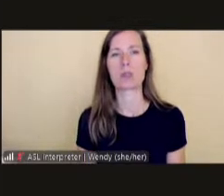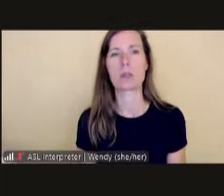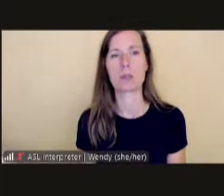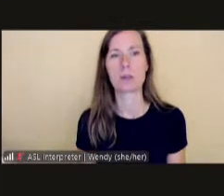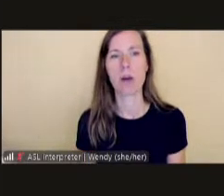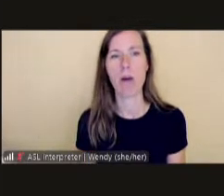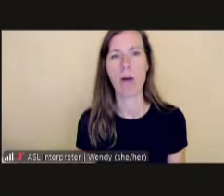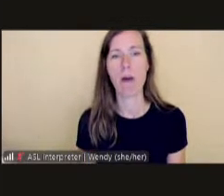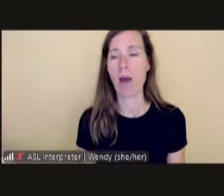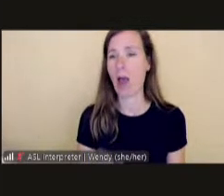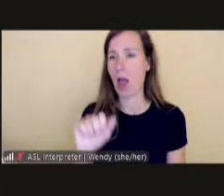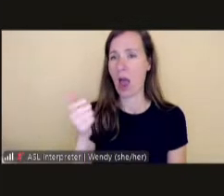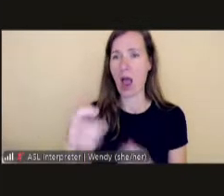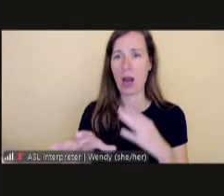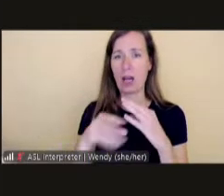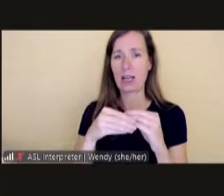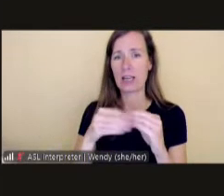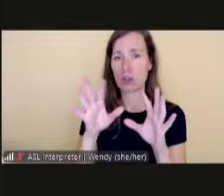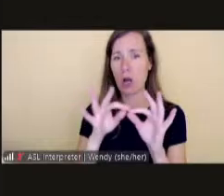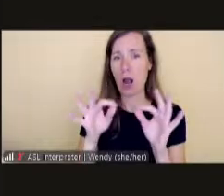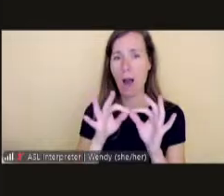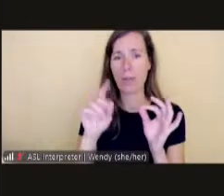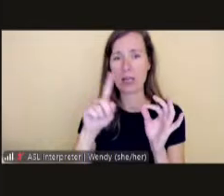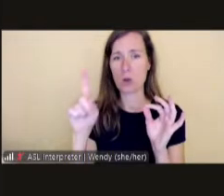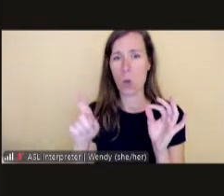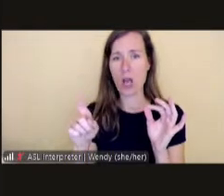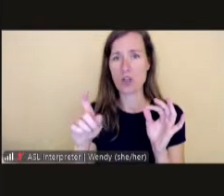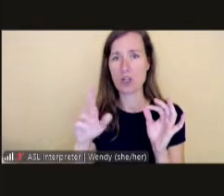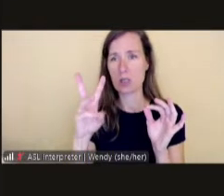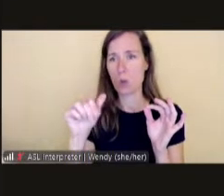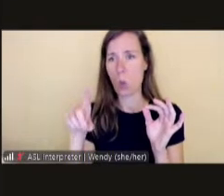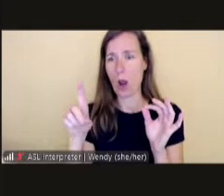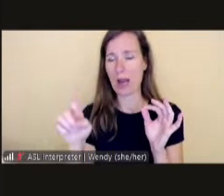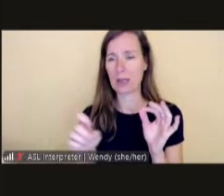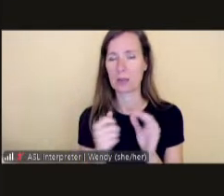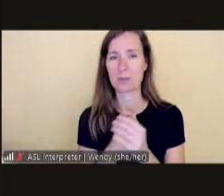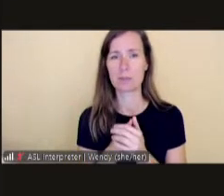Any further comments or questions, Councilmember Wade?